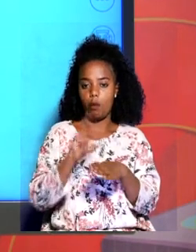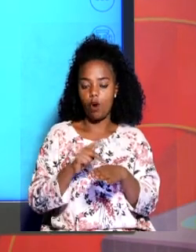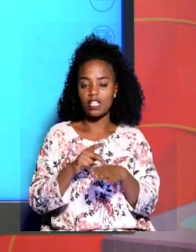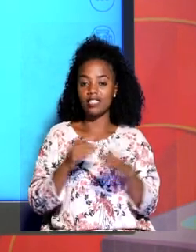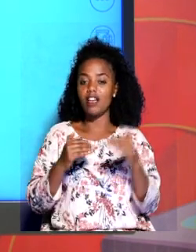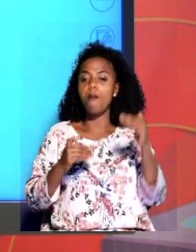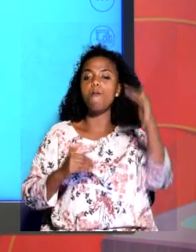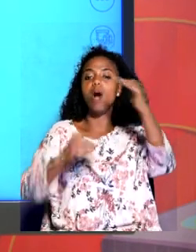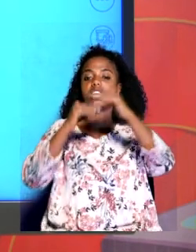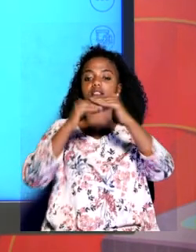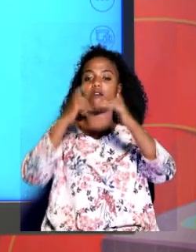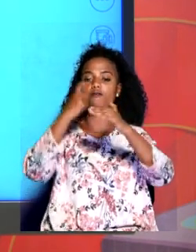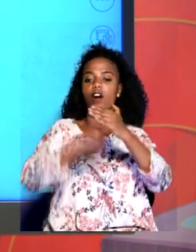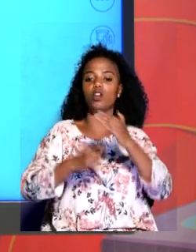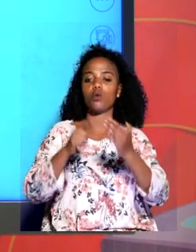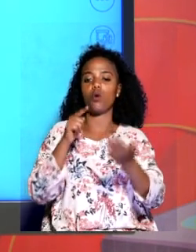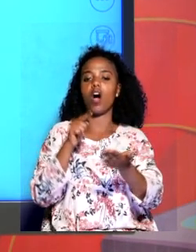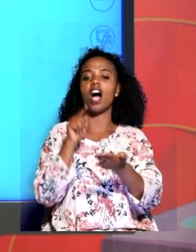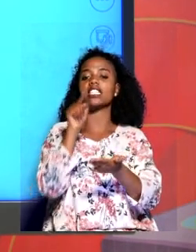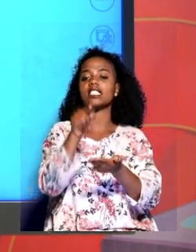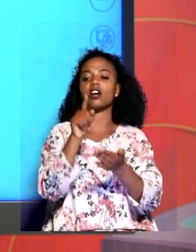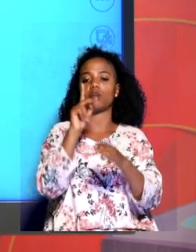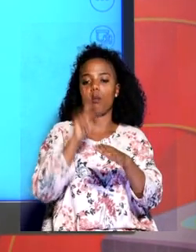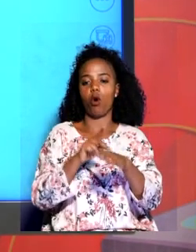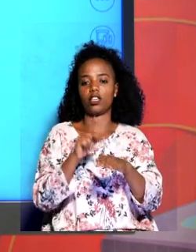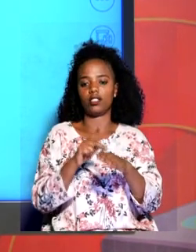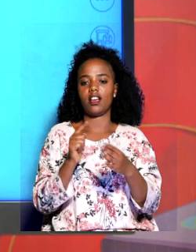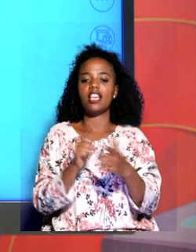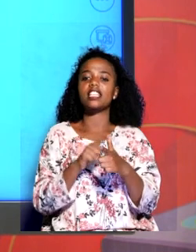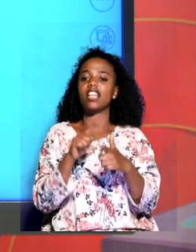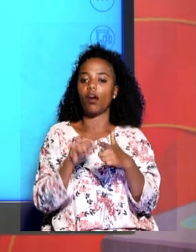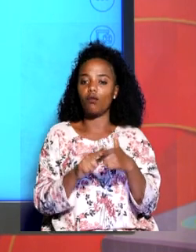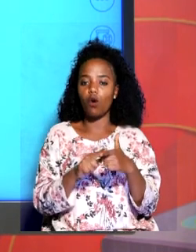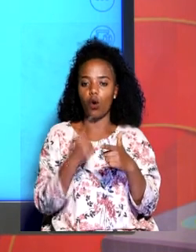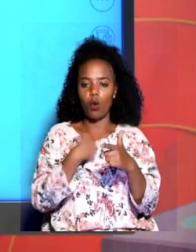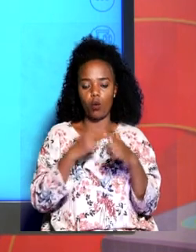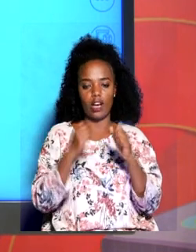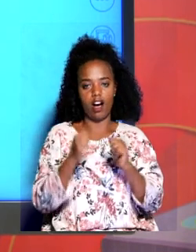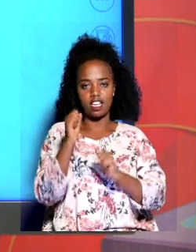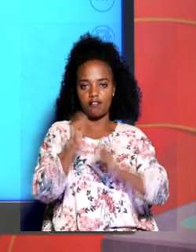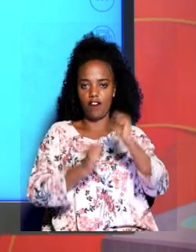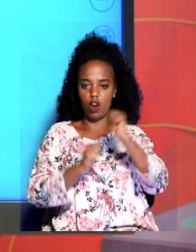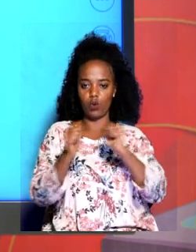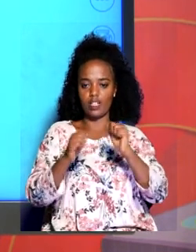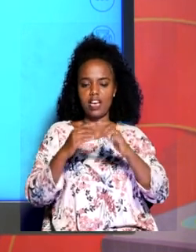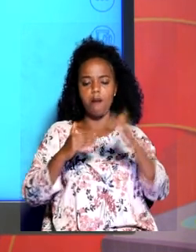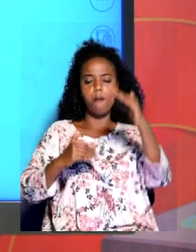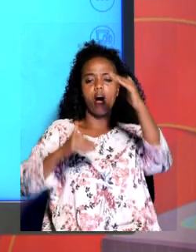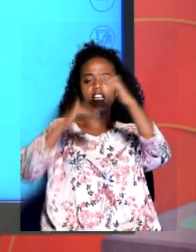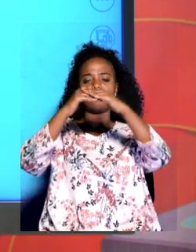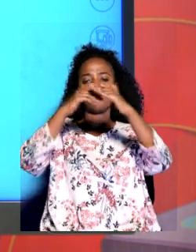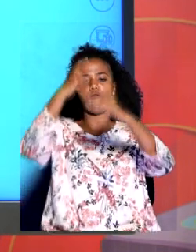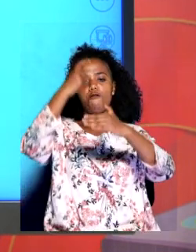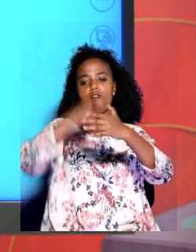maximum value occurs at these corner points. Therefore, we can evaluate the maximum value here.